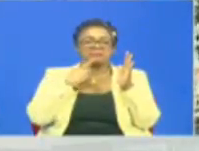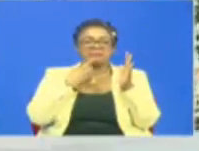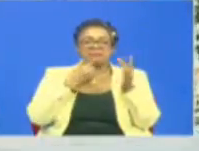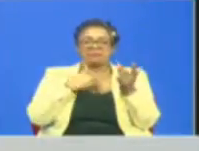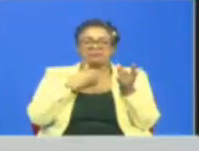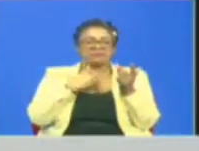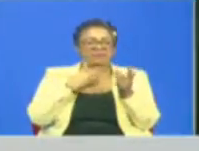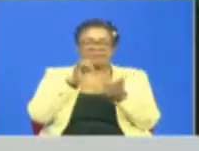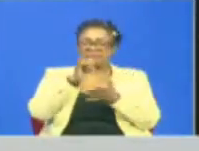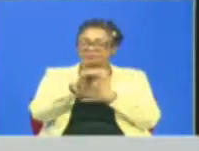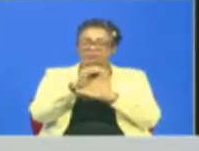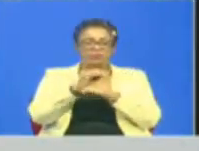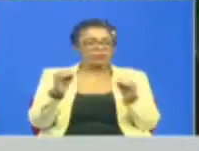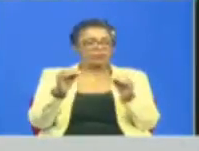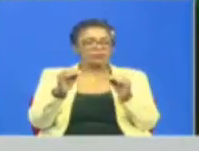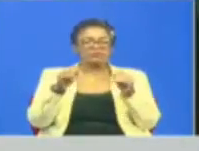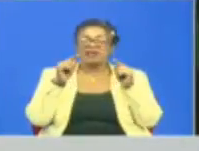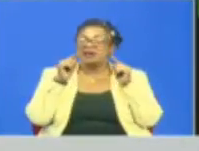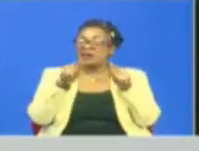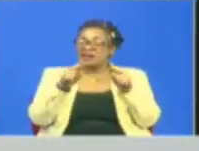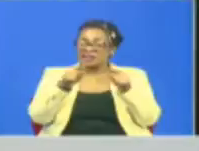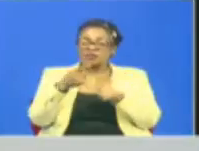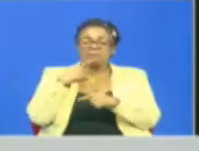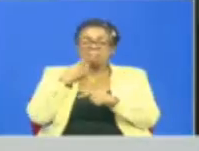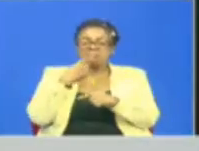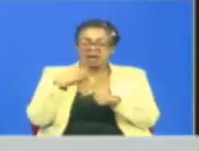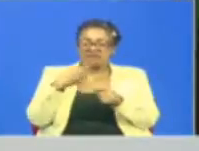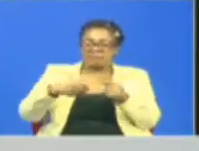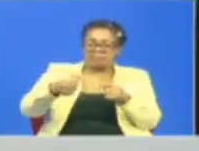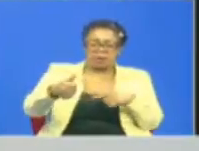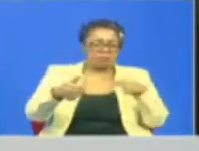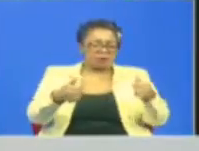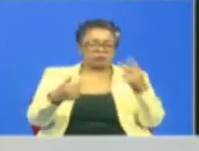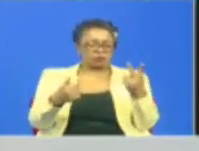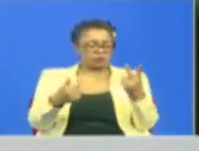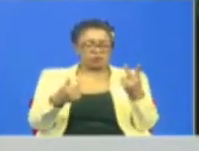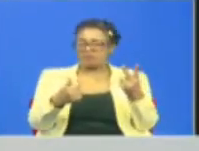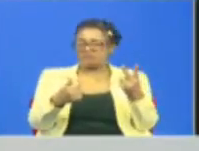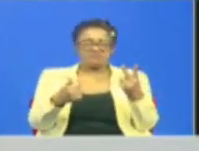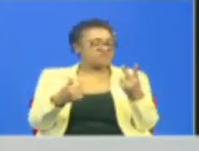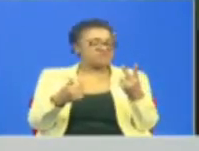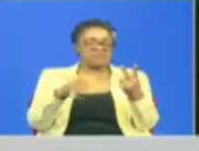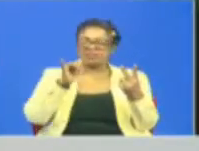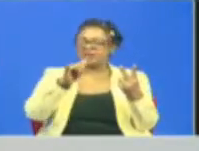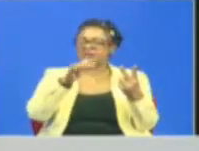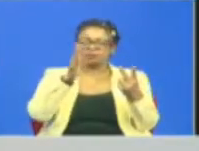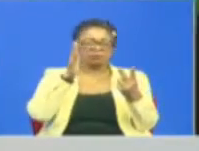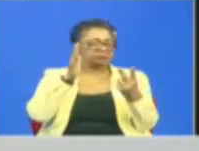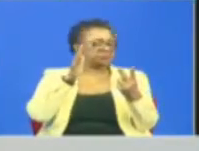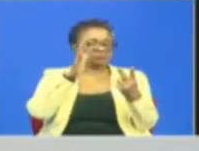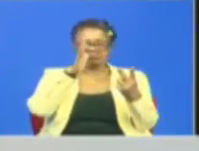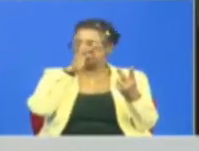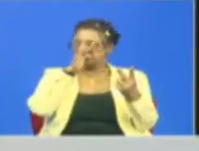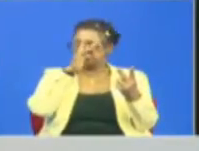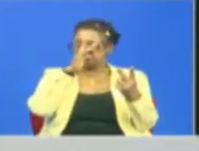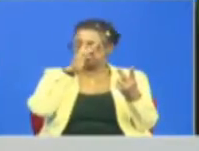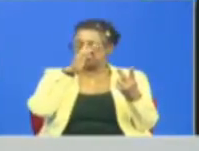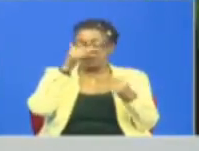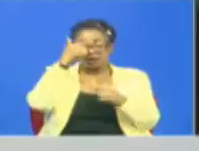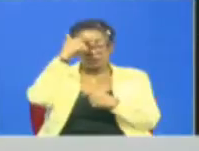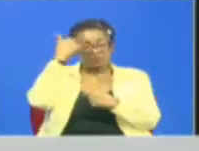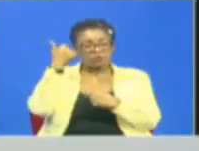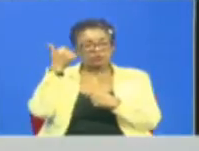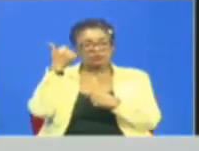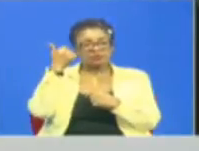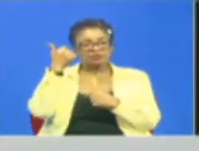payrolls. The allegations that there are two payrolls in TSC is a white lie. It is sweet because